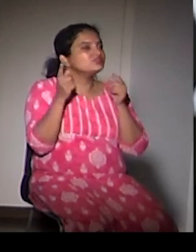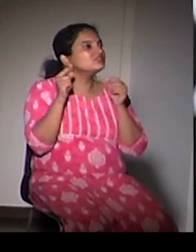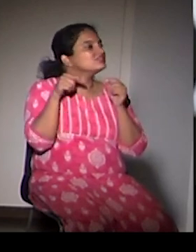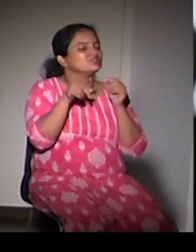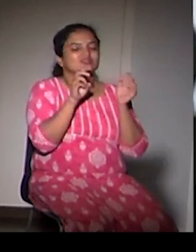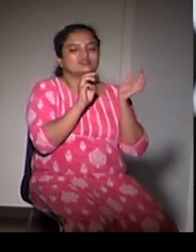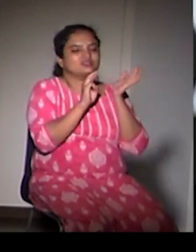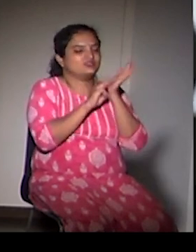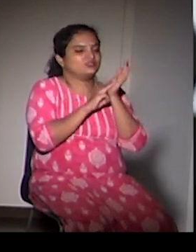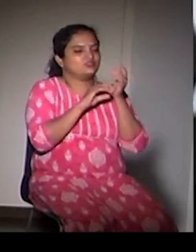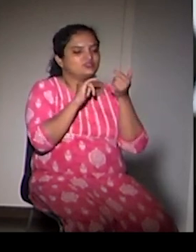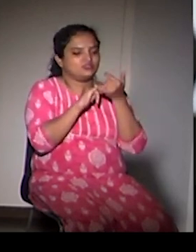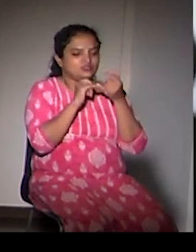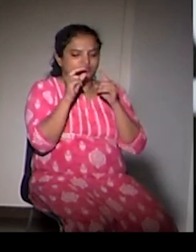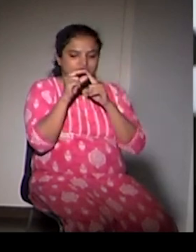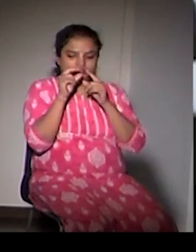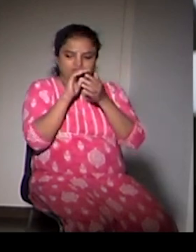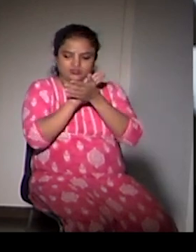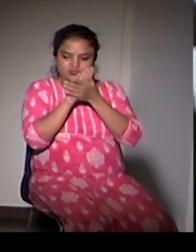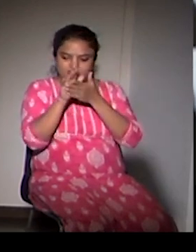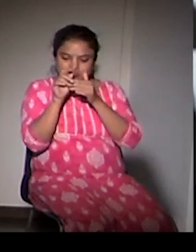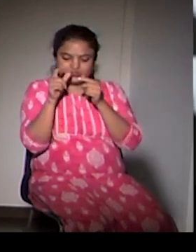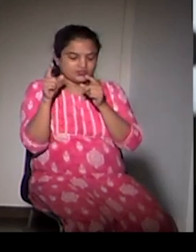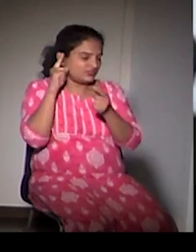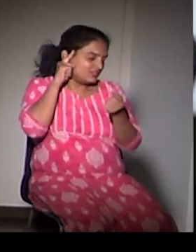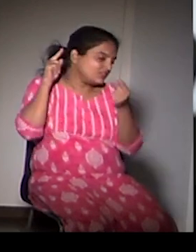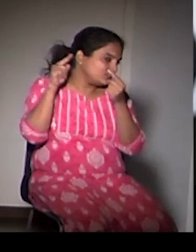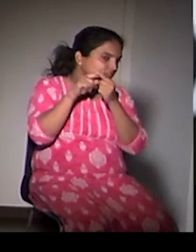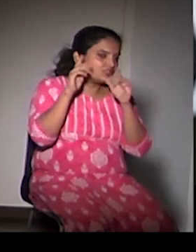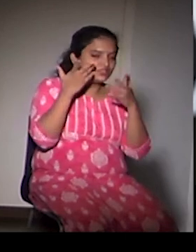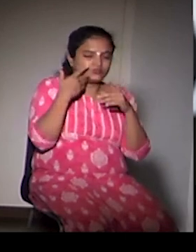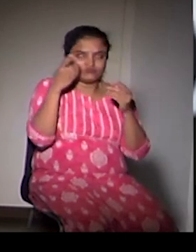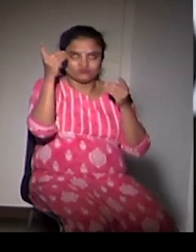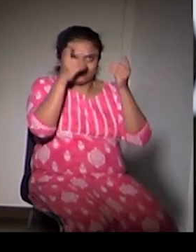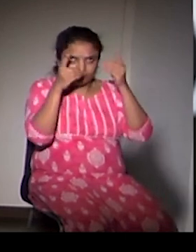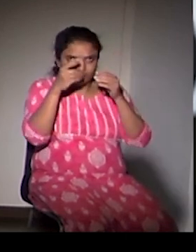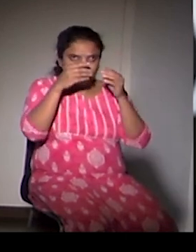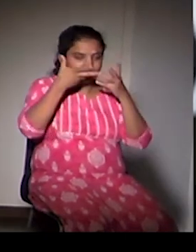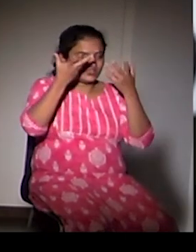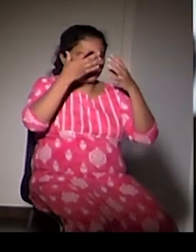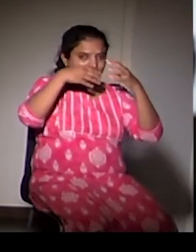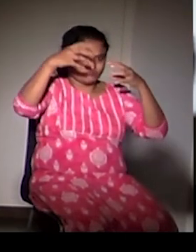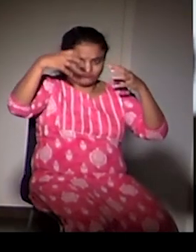on the building rather than an extensive decoration.